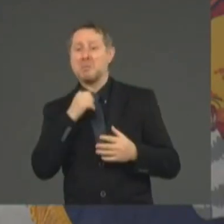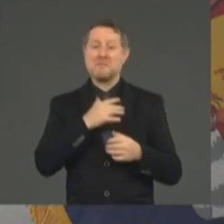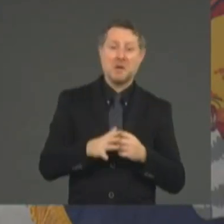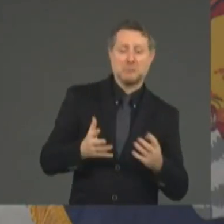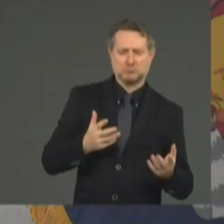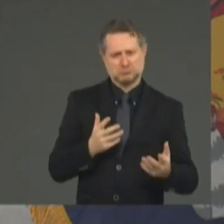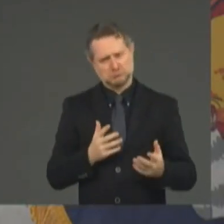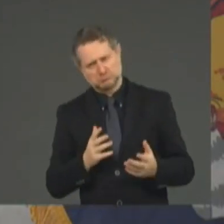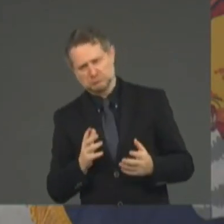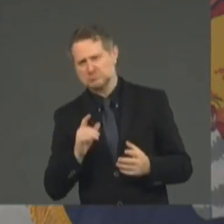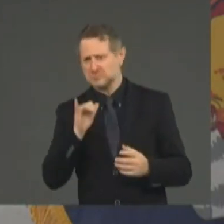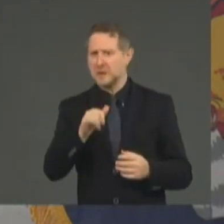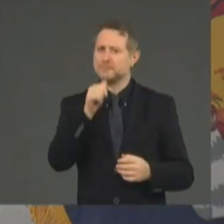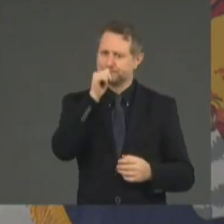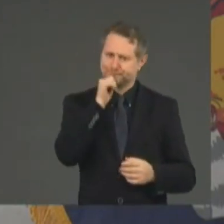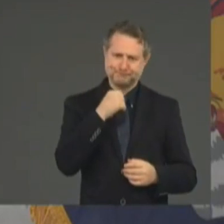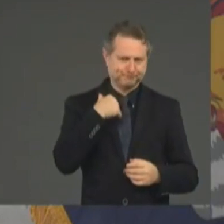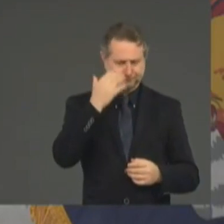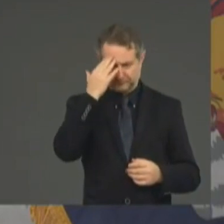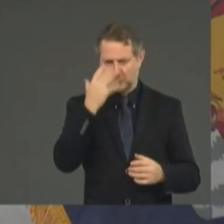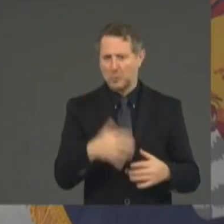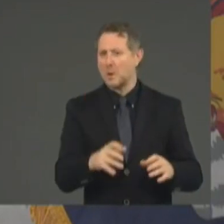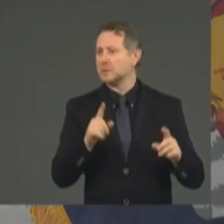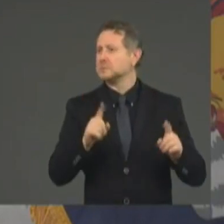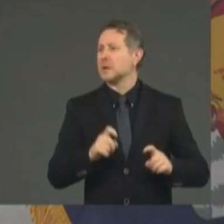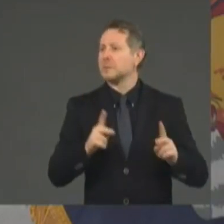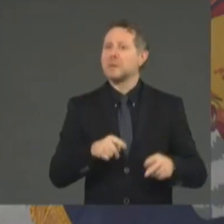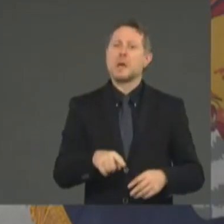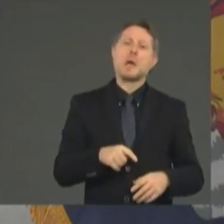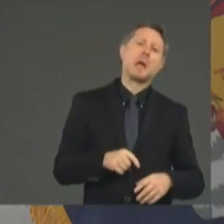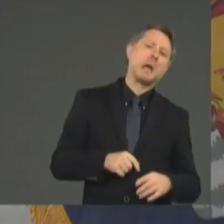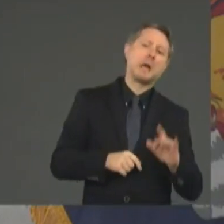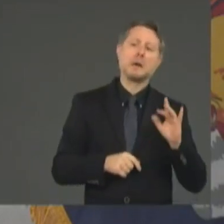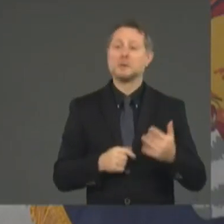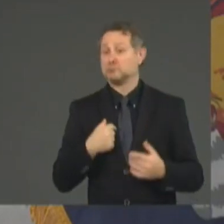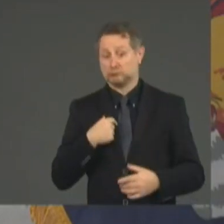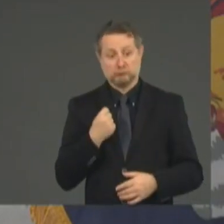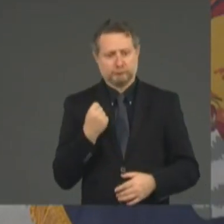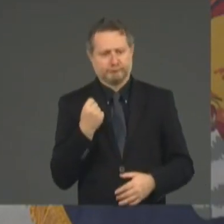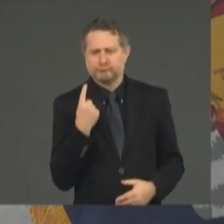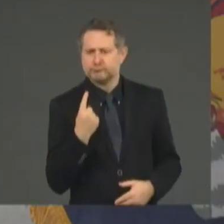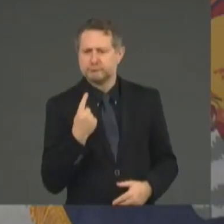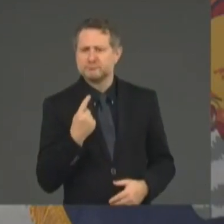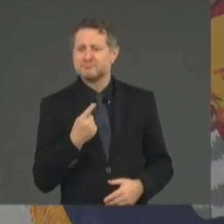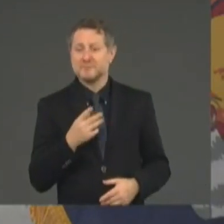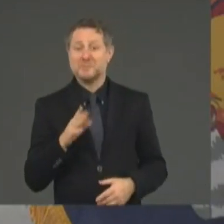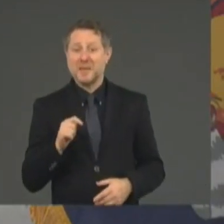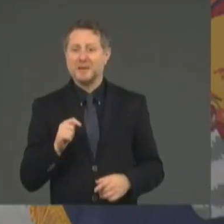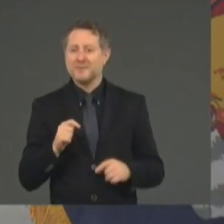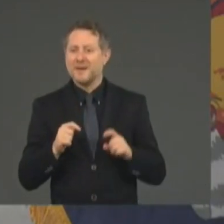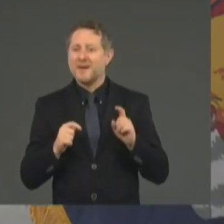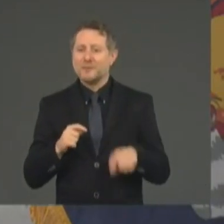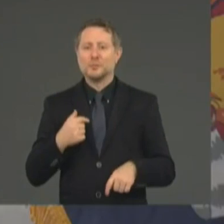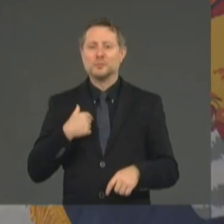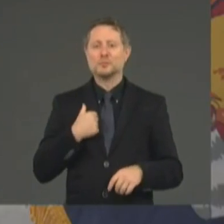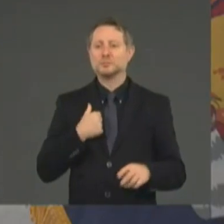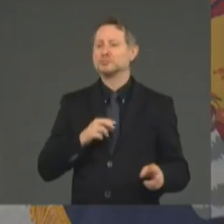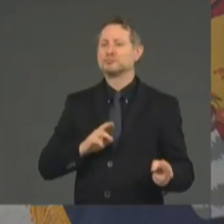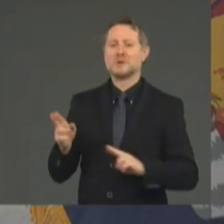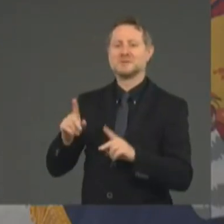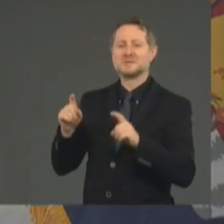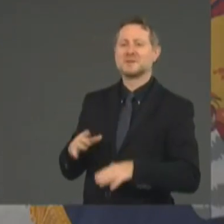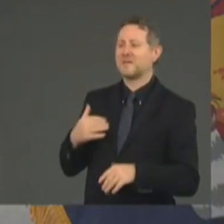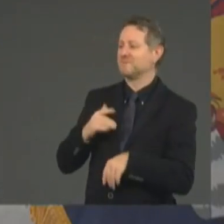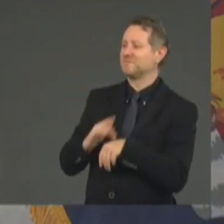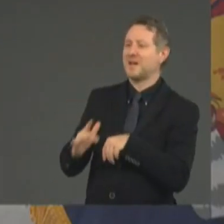operational pain. People don't want to get tested twice a day. I understand that. But we know that there's the ability,